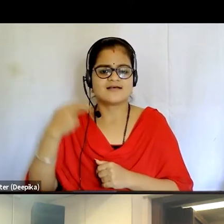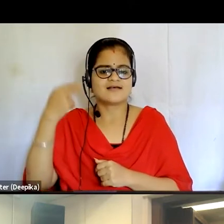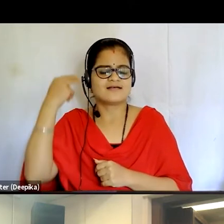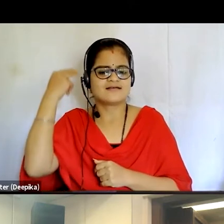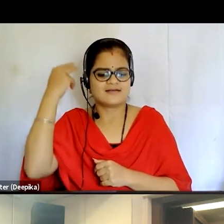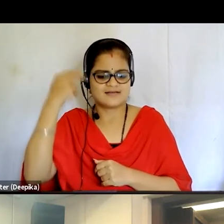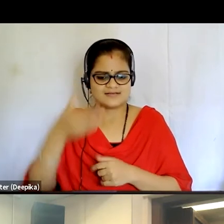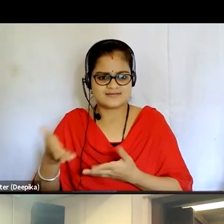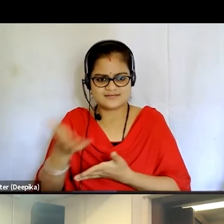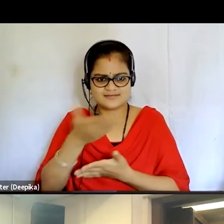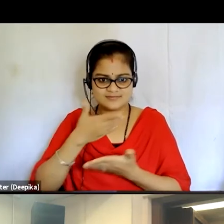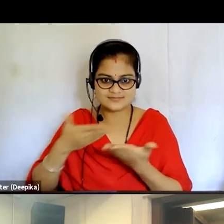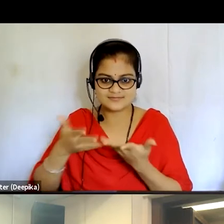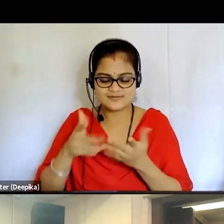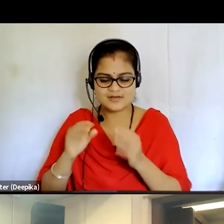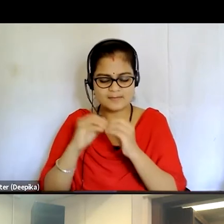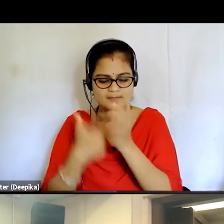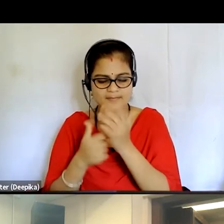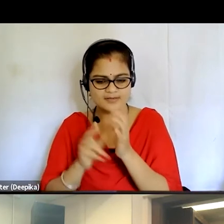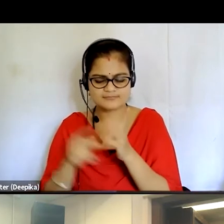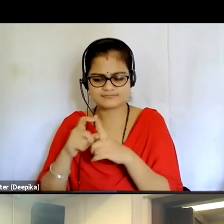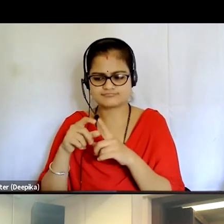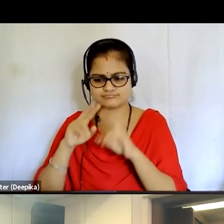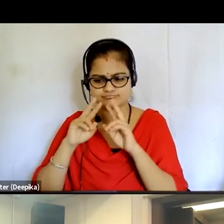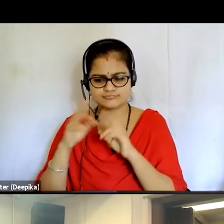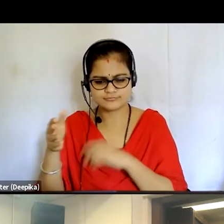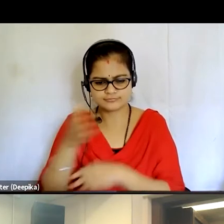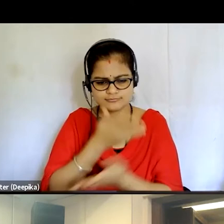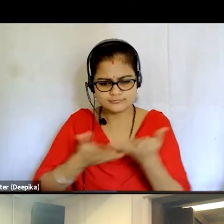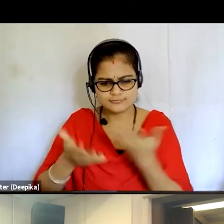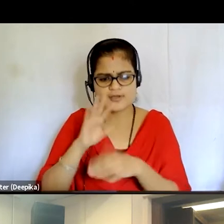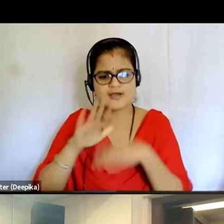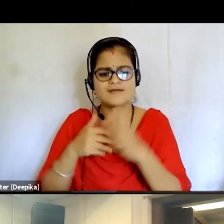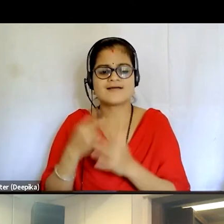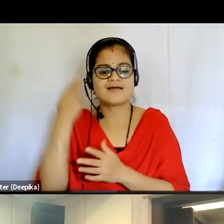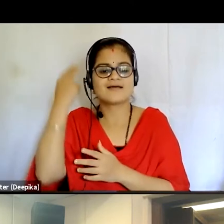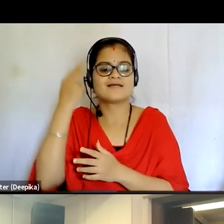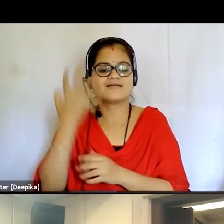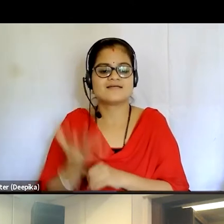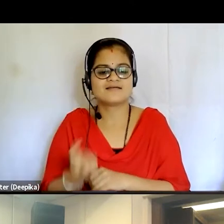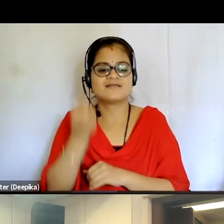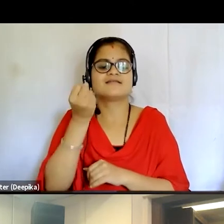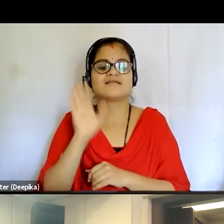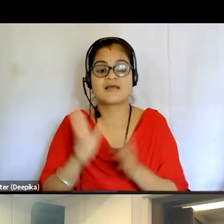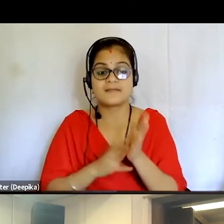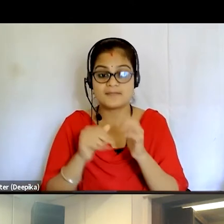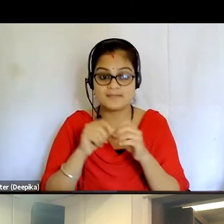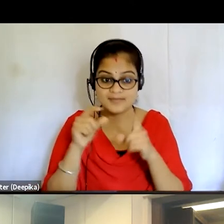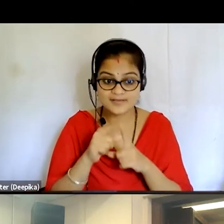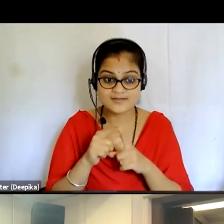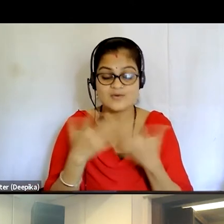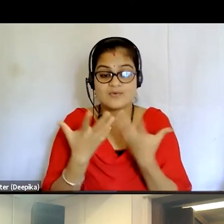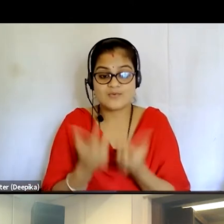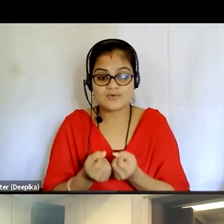the entire brand discovery session, which is the greater purpose of MAP, which is, you know, to spread